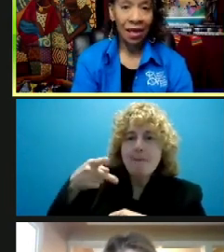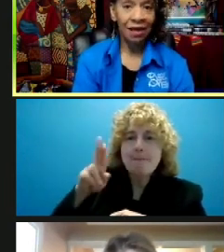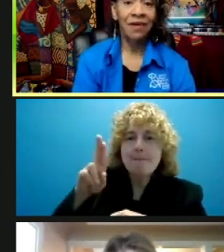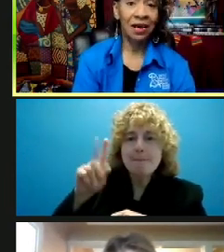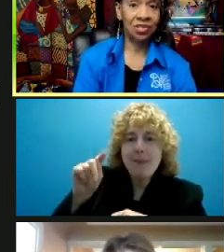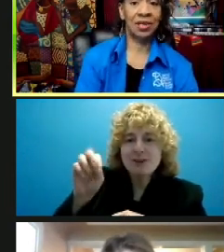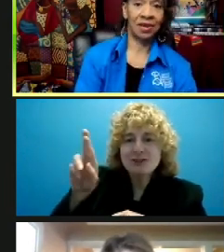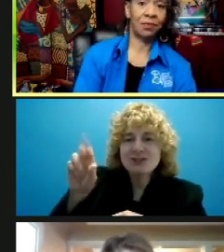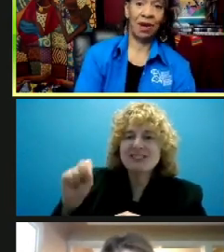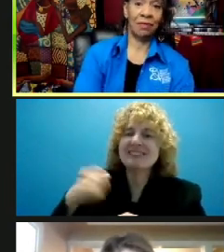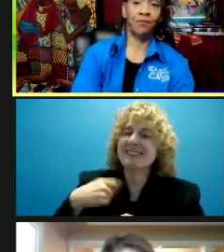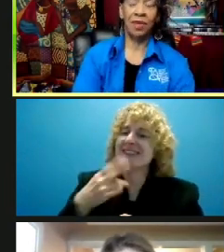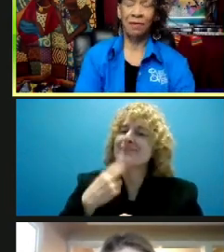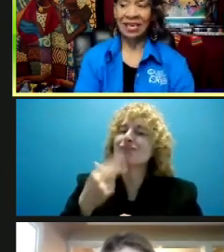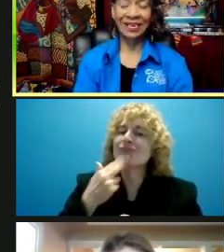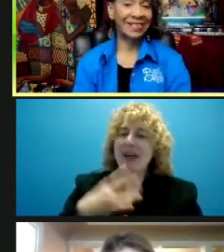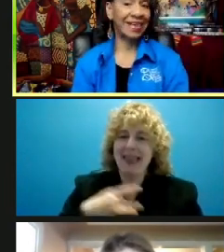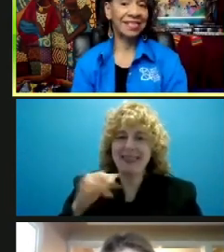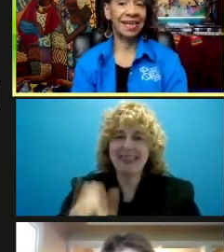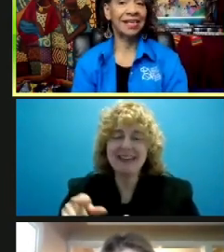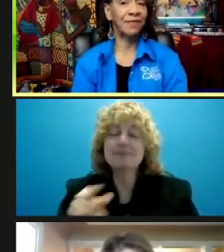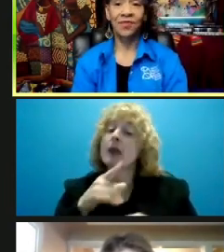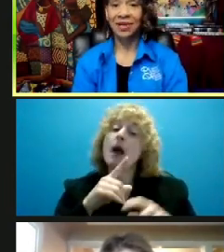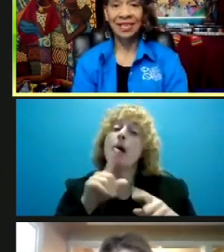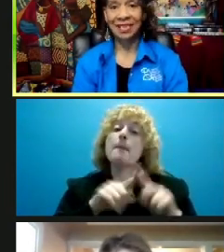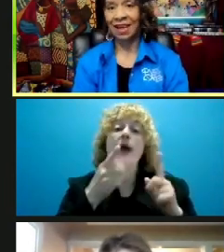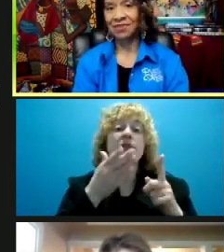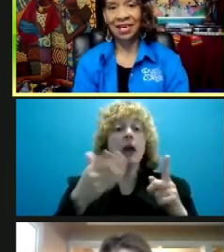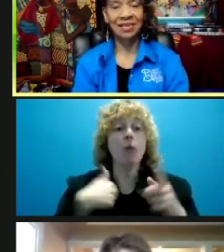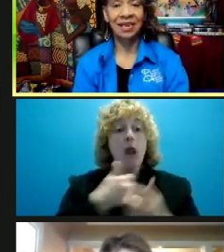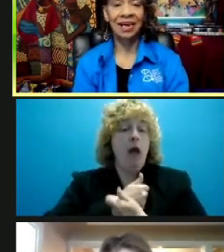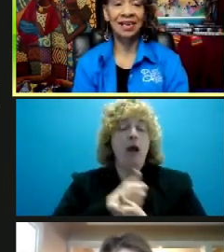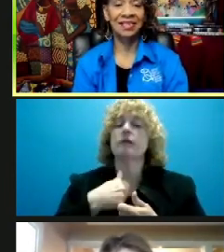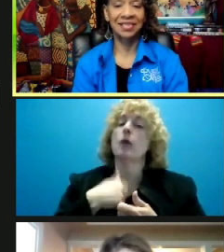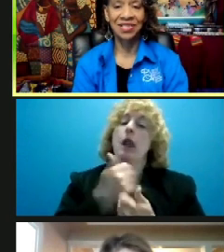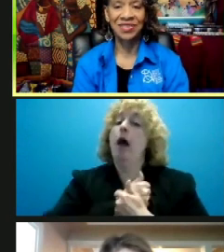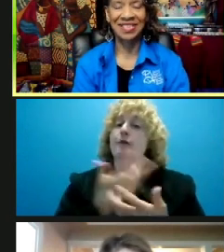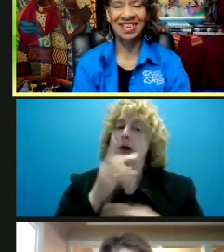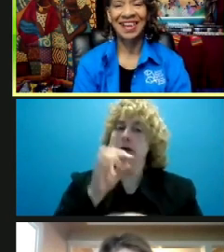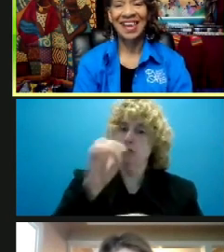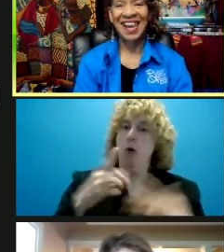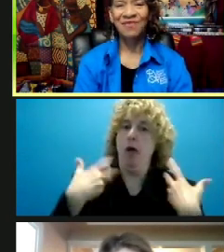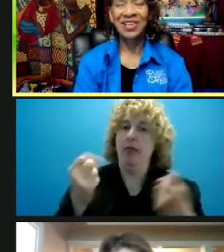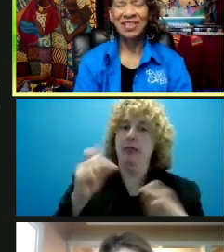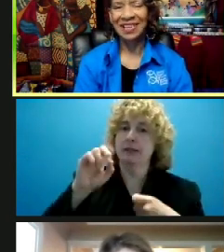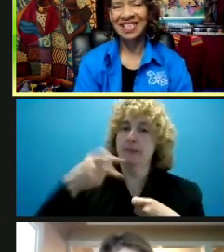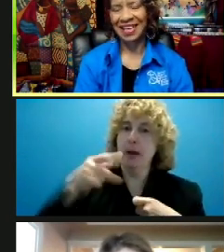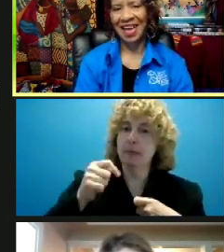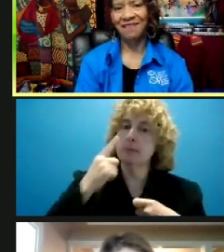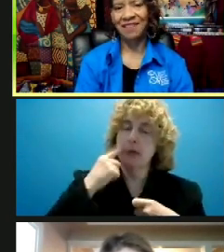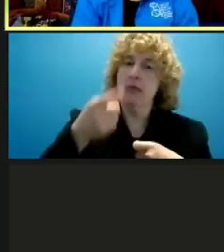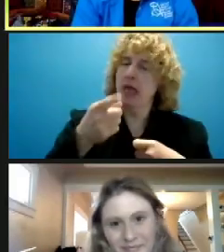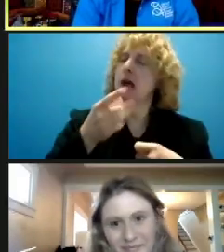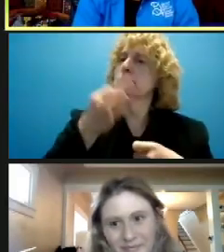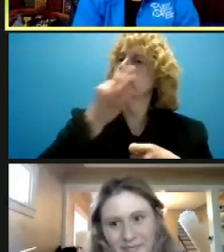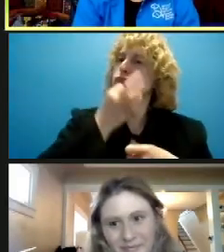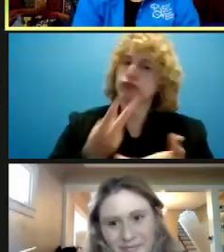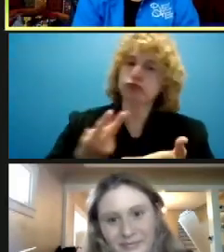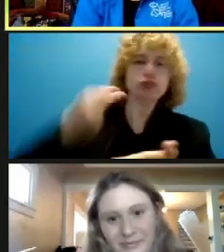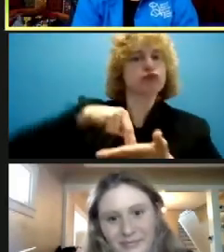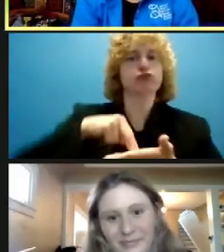we love our Detroit health department because they stand up for us and have done it, uh, continuously. And really pleased to have Hannah